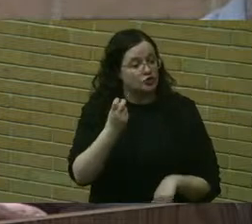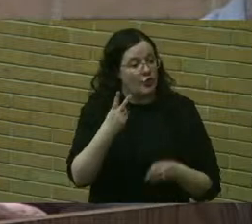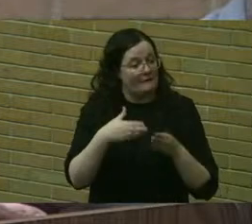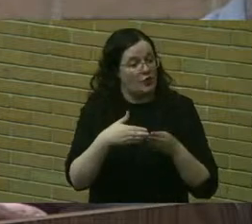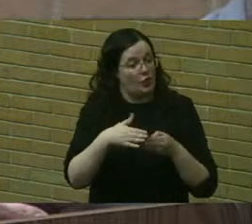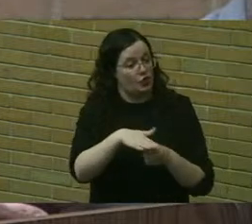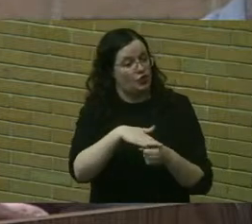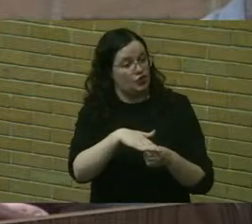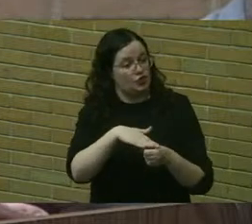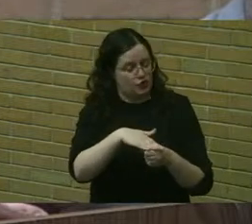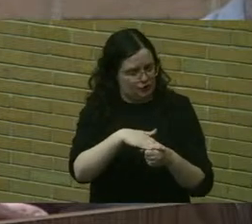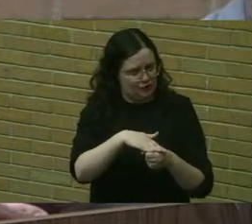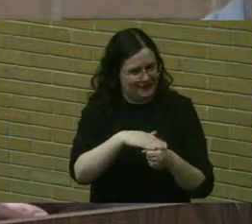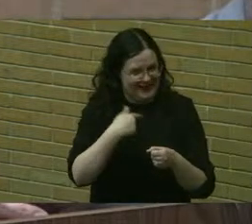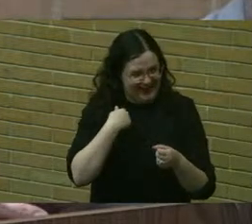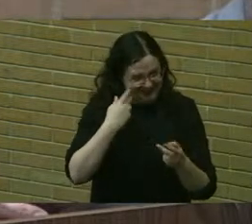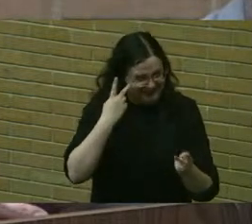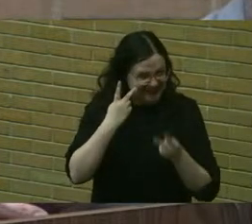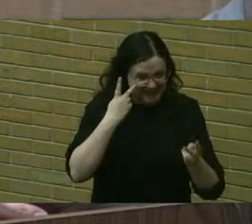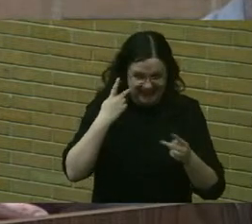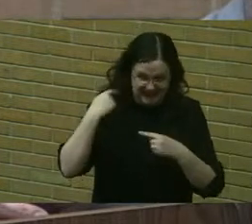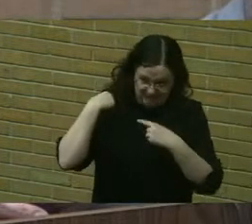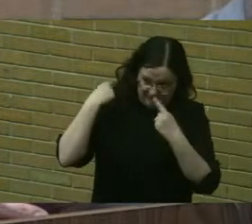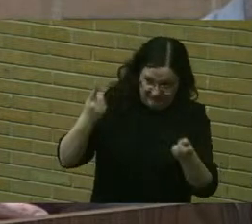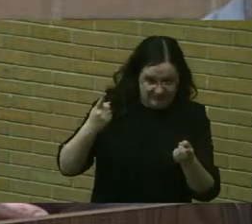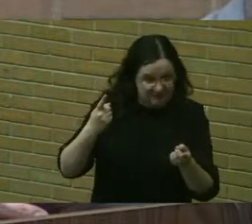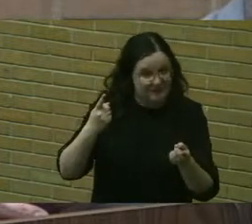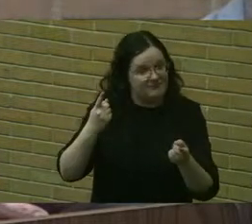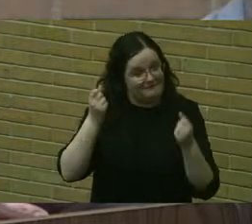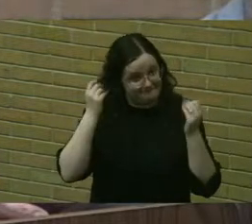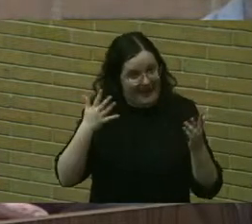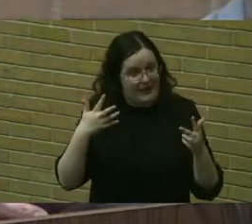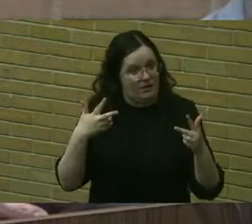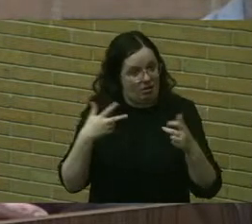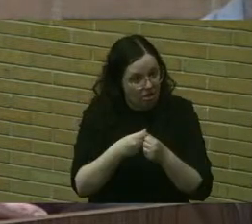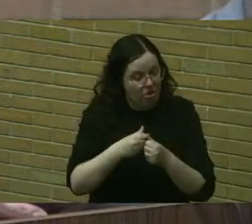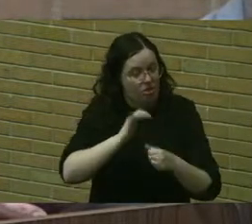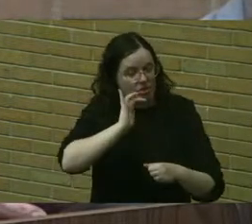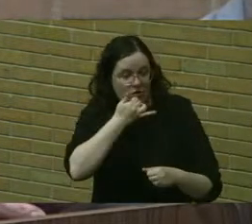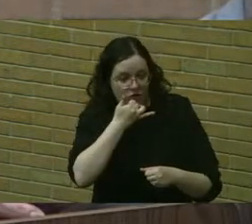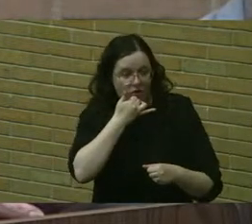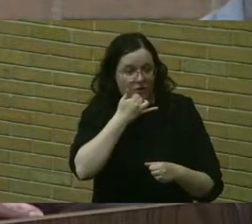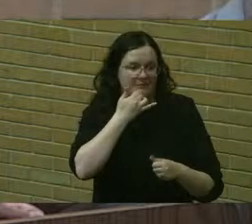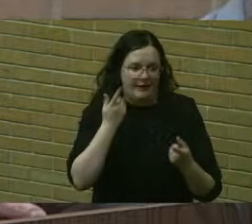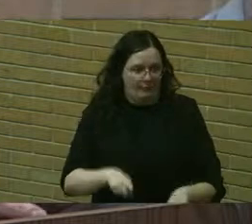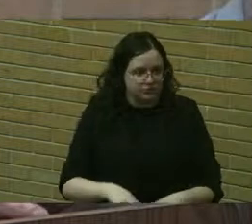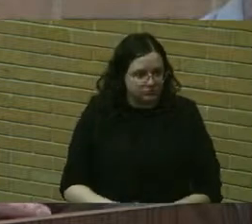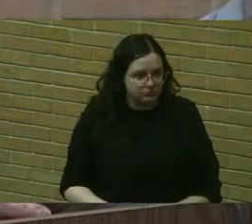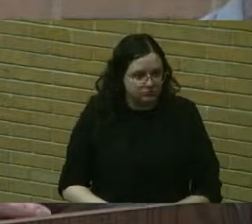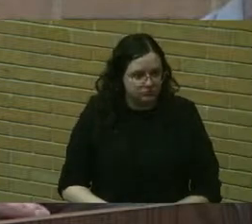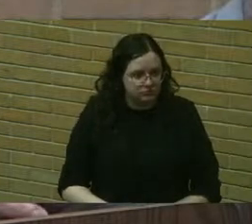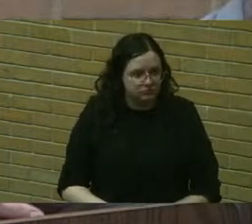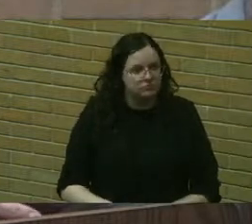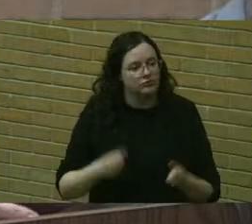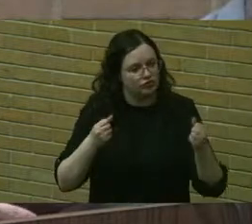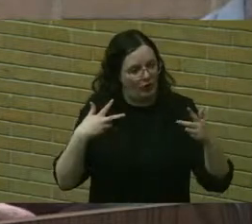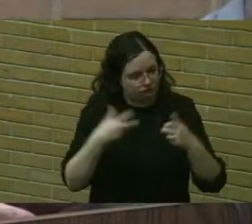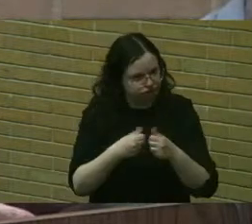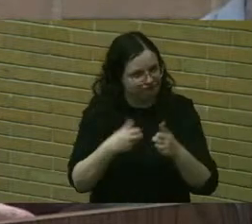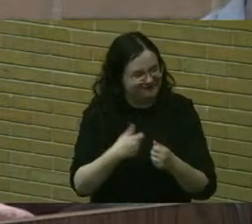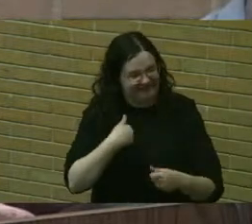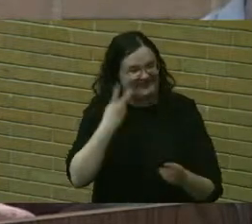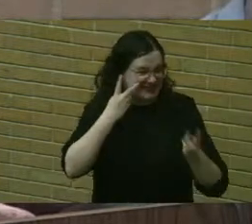seen numerous accidents. car accidents.